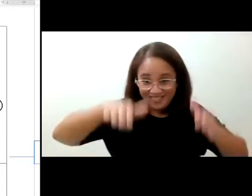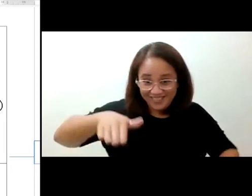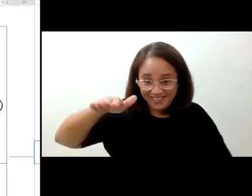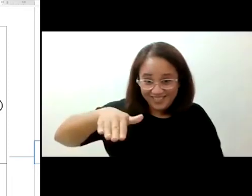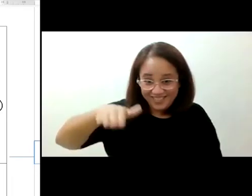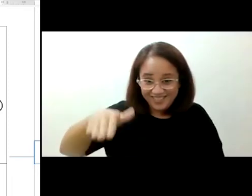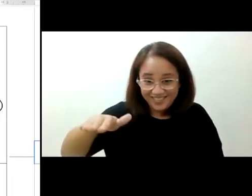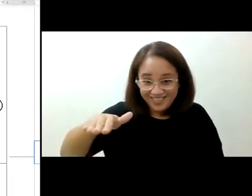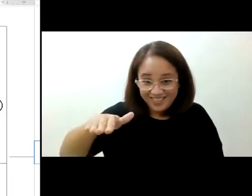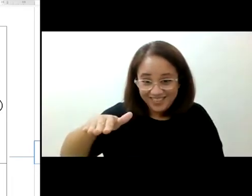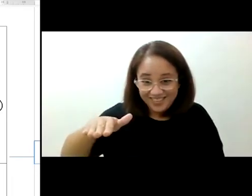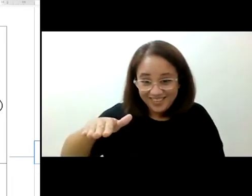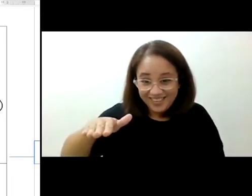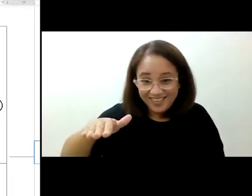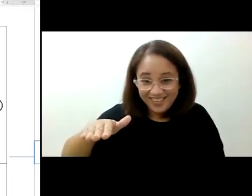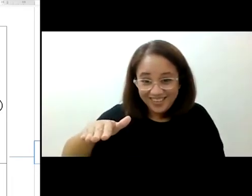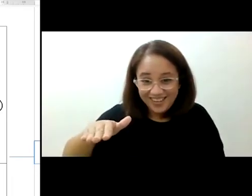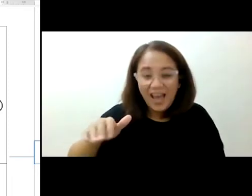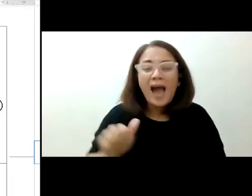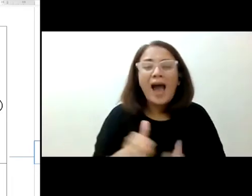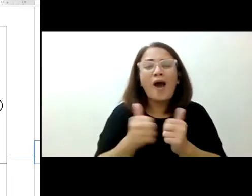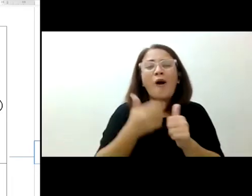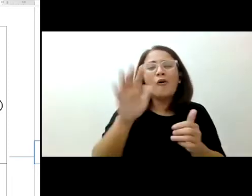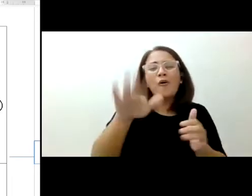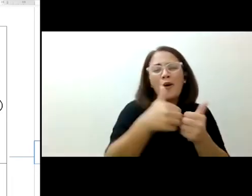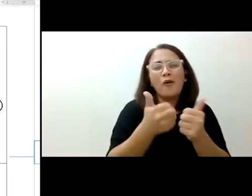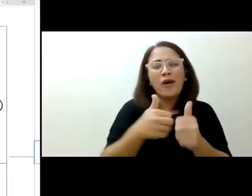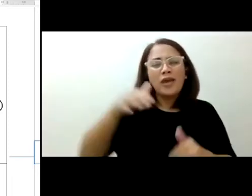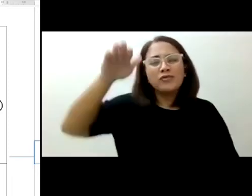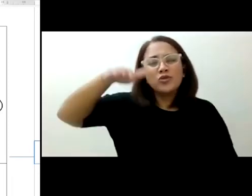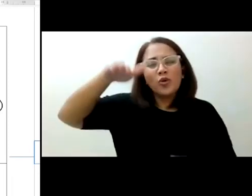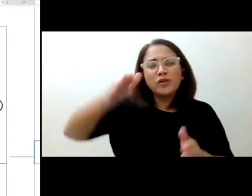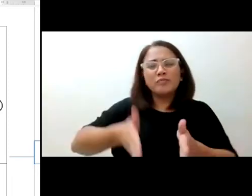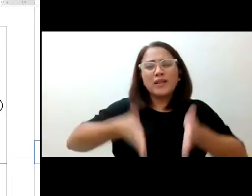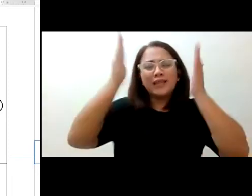would you say a building, how would you describe a short building?